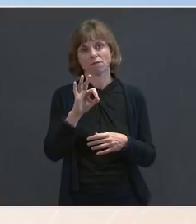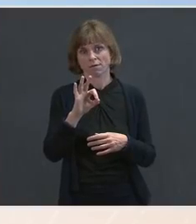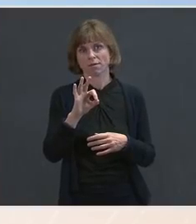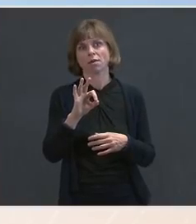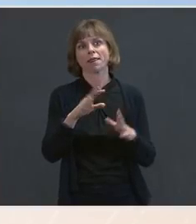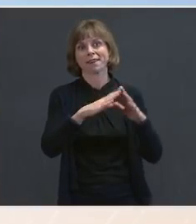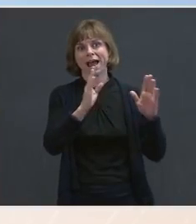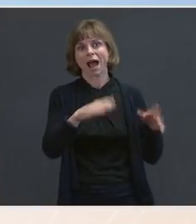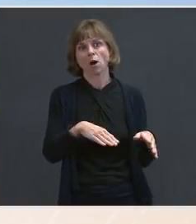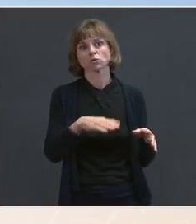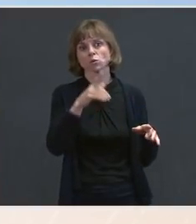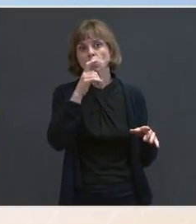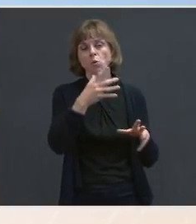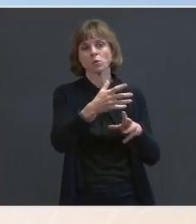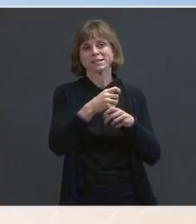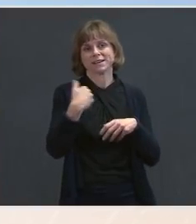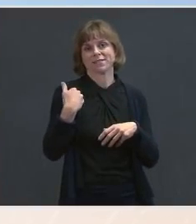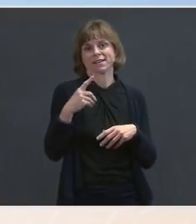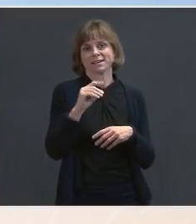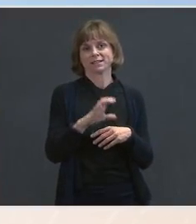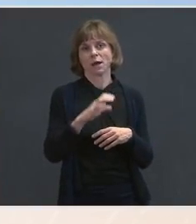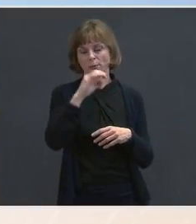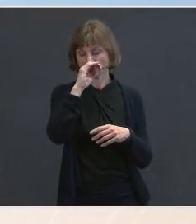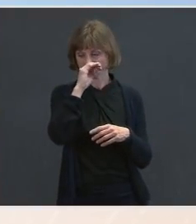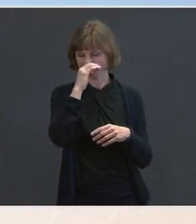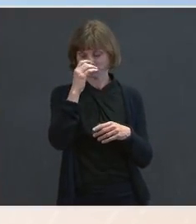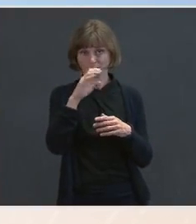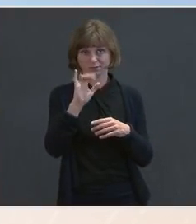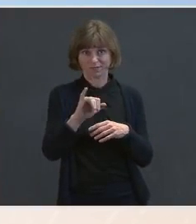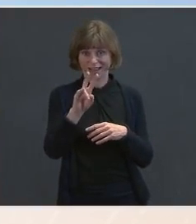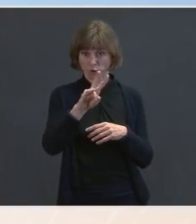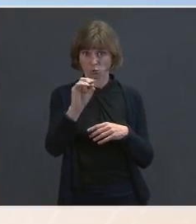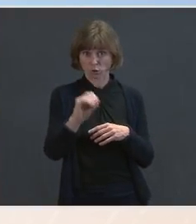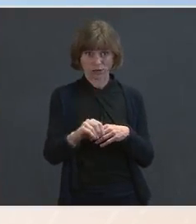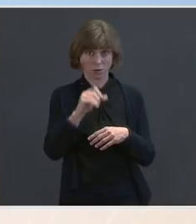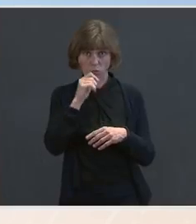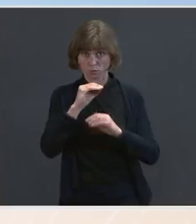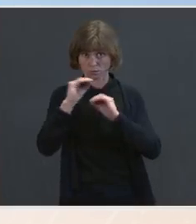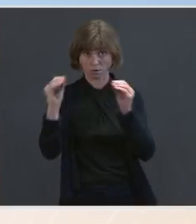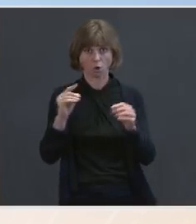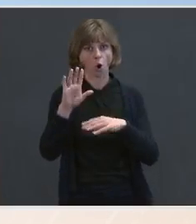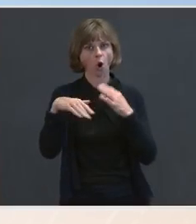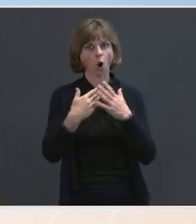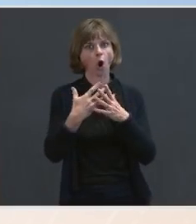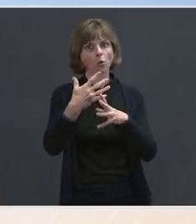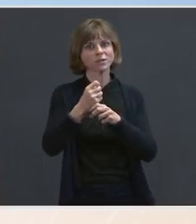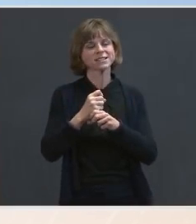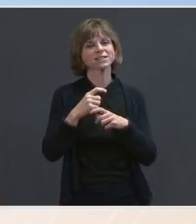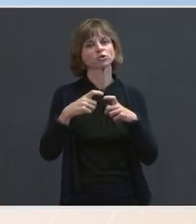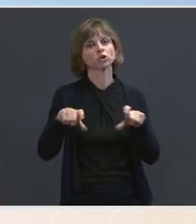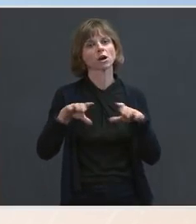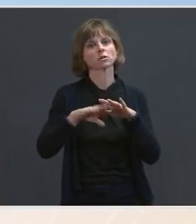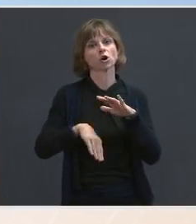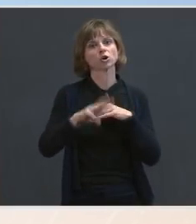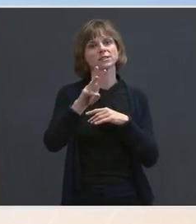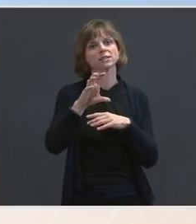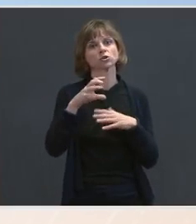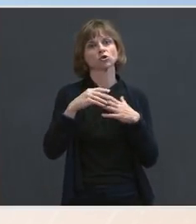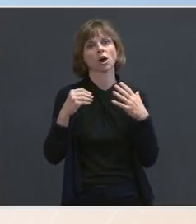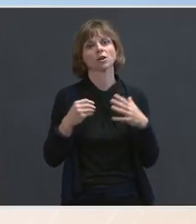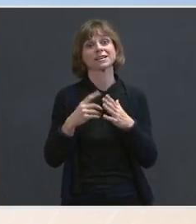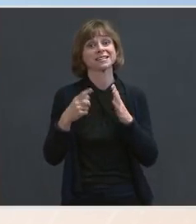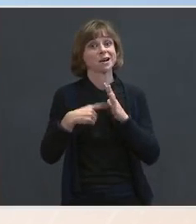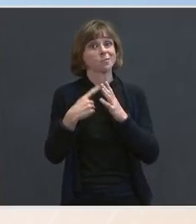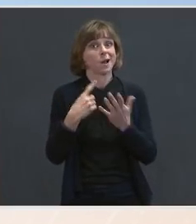And in the previous round of relief, that 2% sliver all received checks smaller than $600, in some cases as small